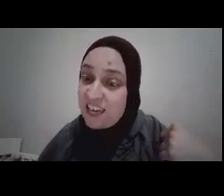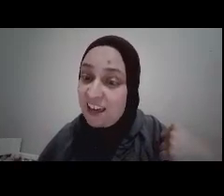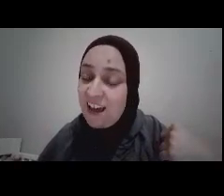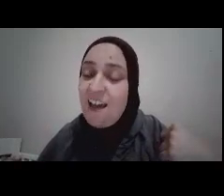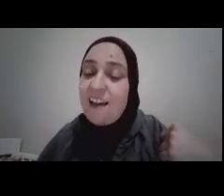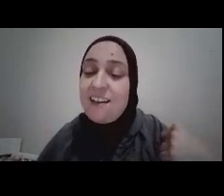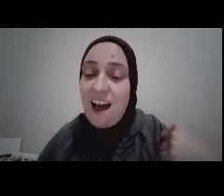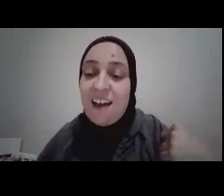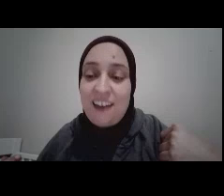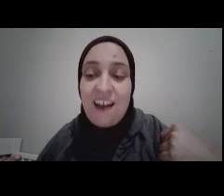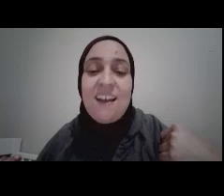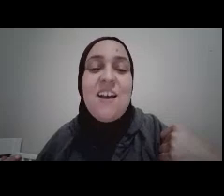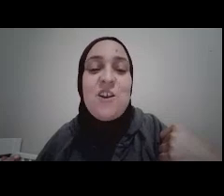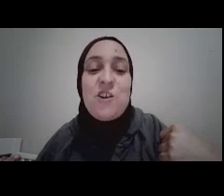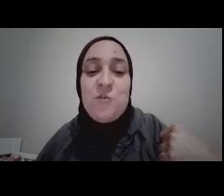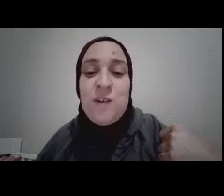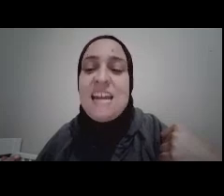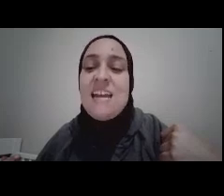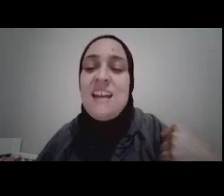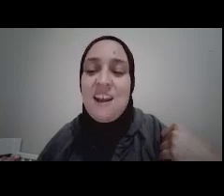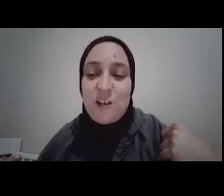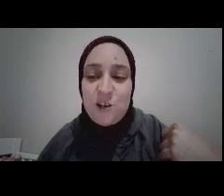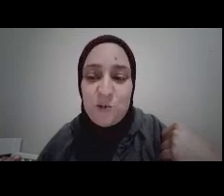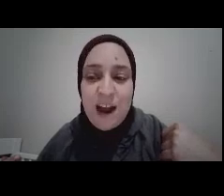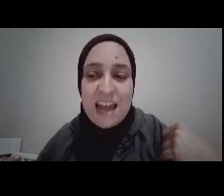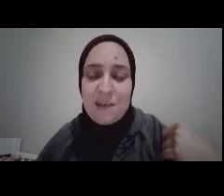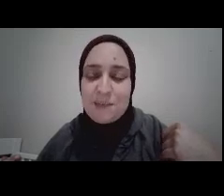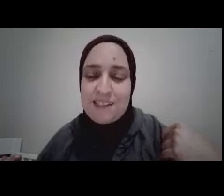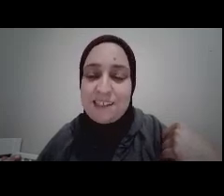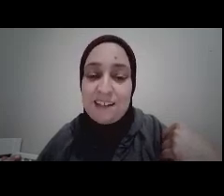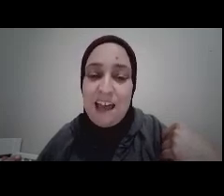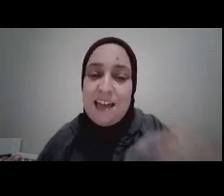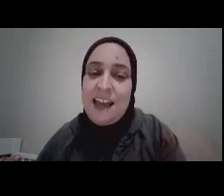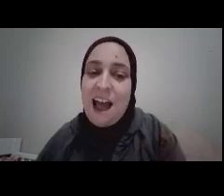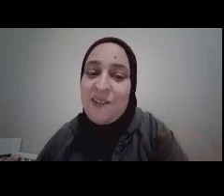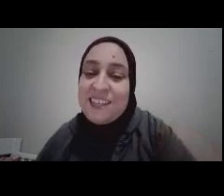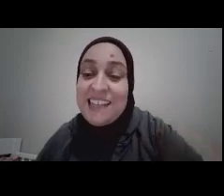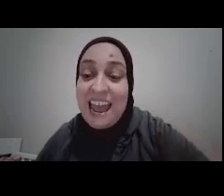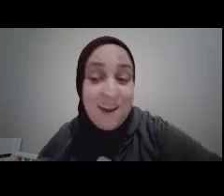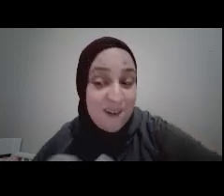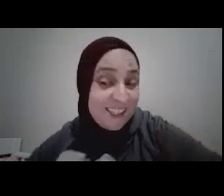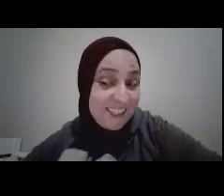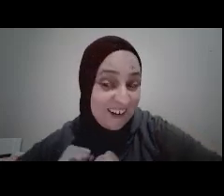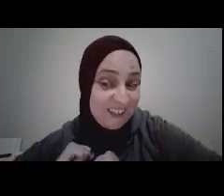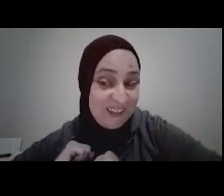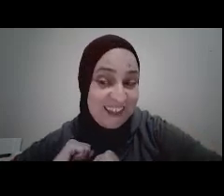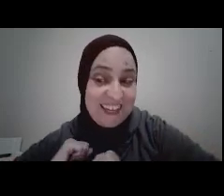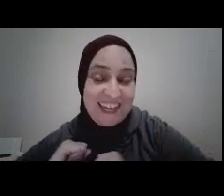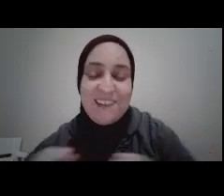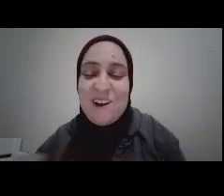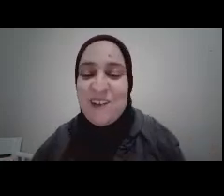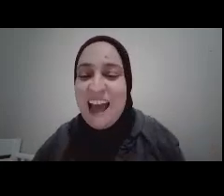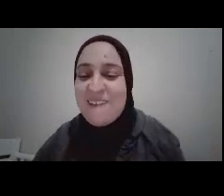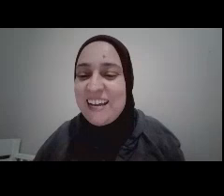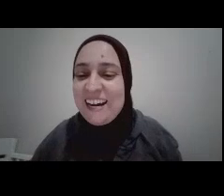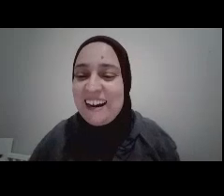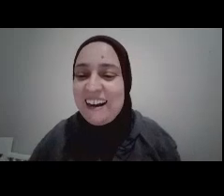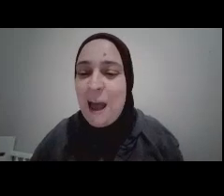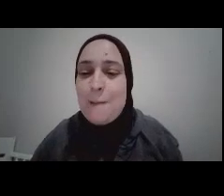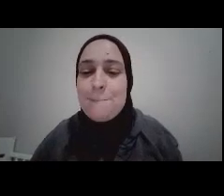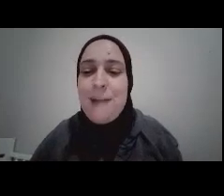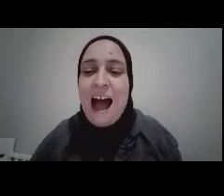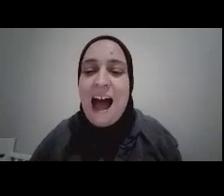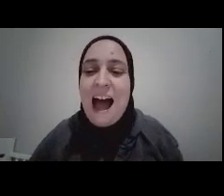G. G. Green grapes. Now, this animal starts with G. What do we have